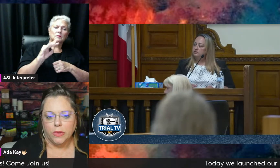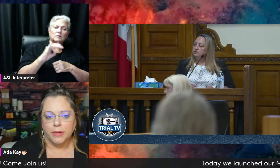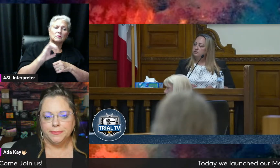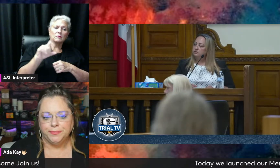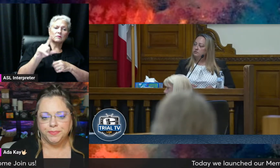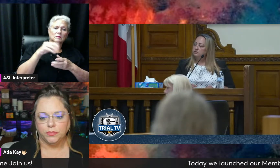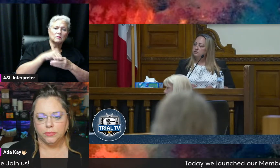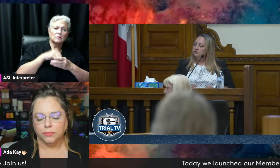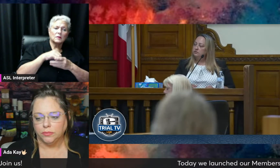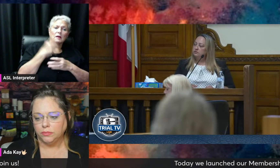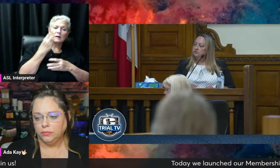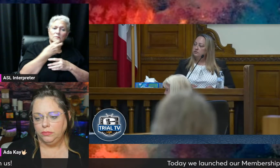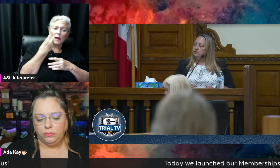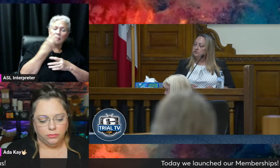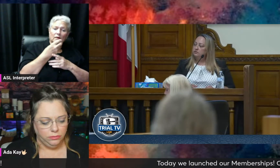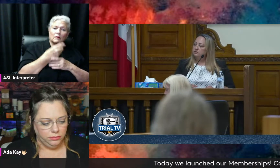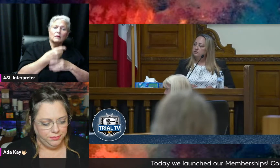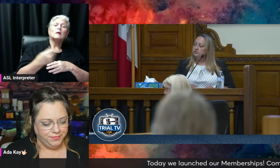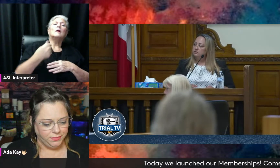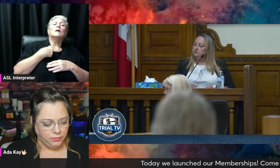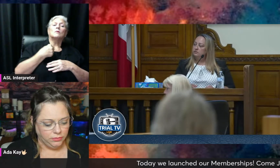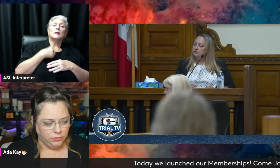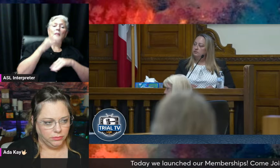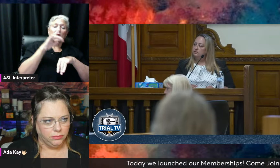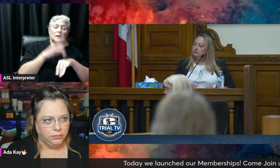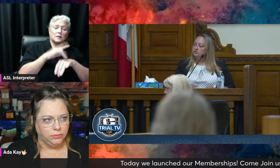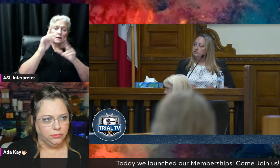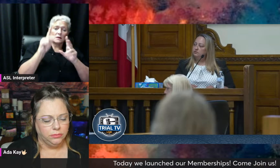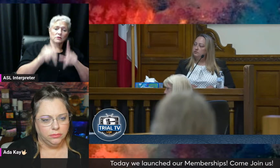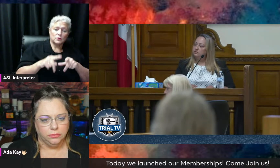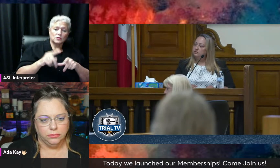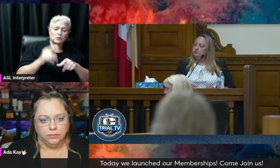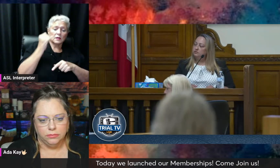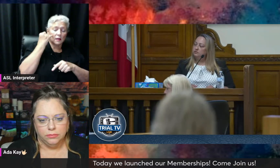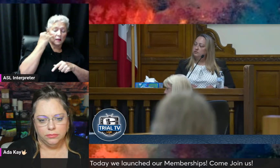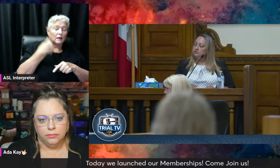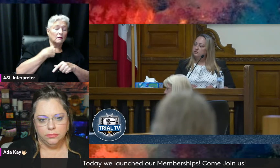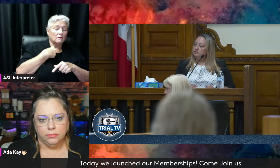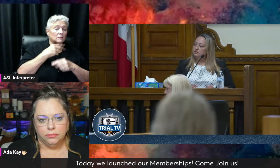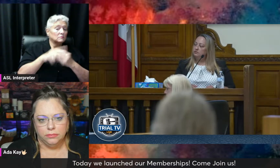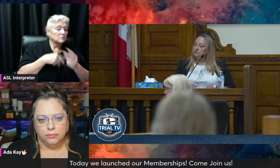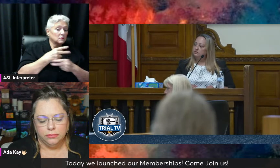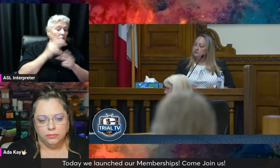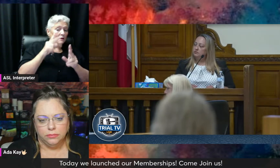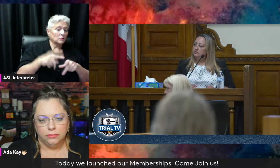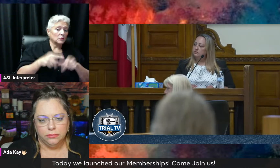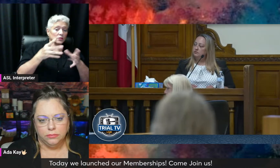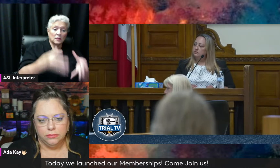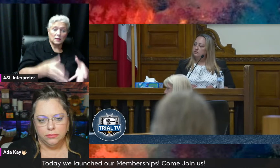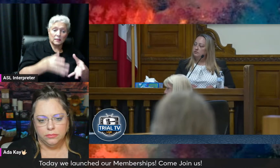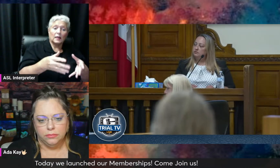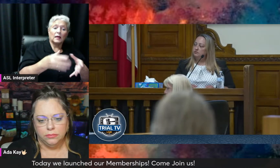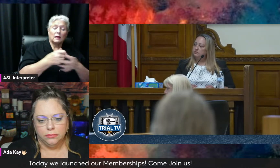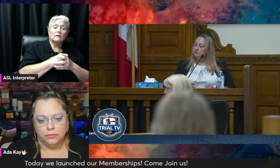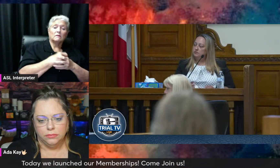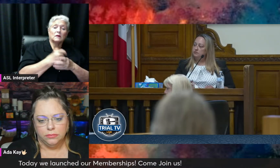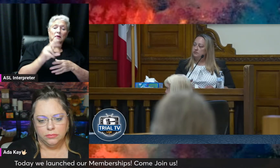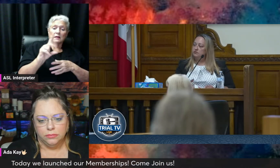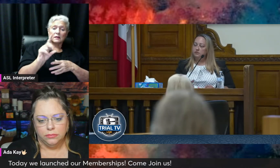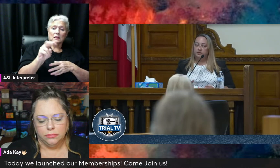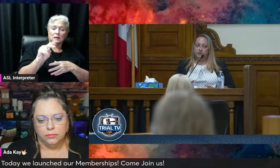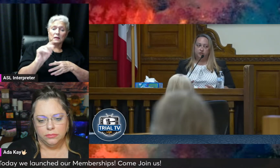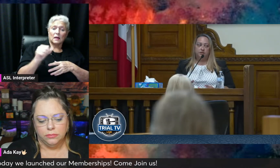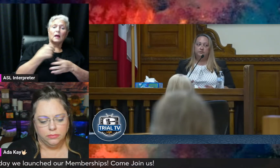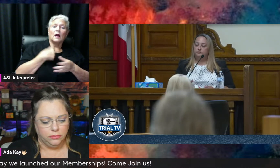And when I touch something, if I'm the type of person who leaves DNA, I would leave DNA on pretty much anything and everything I